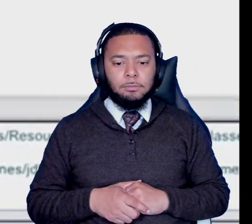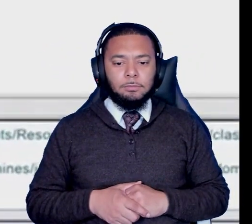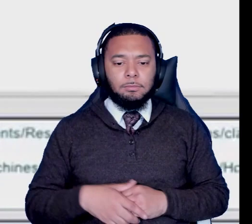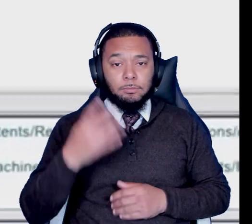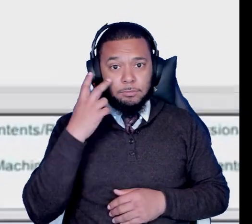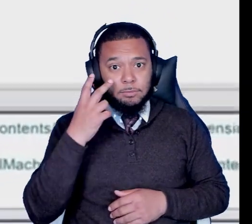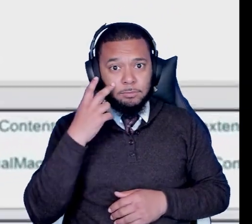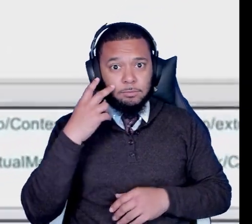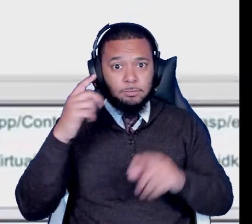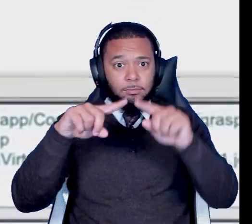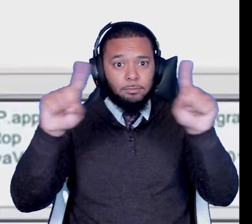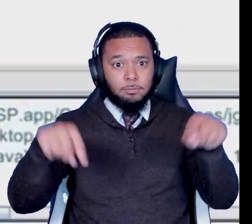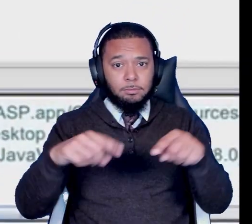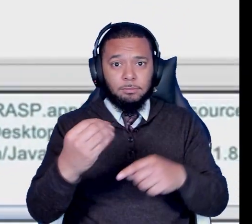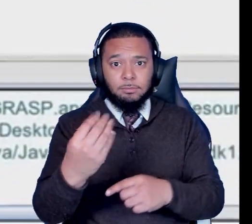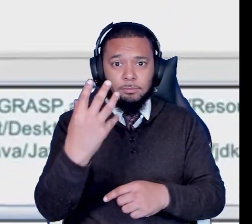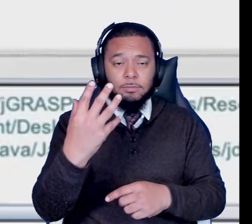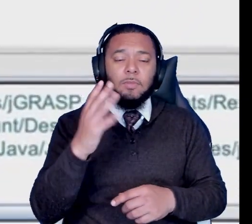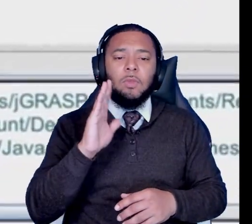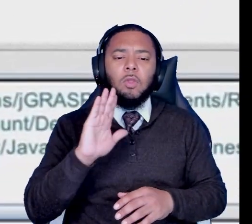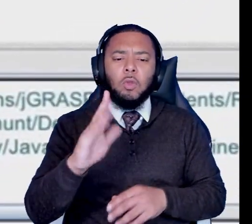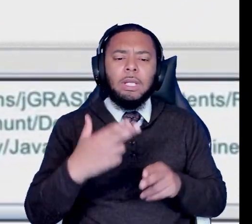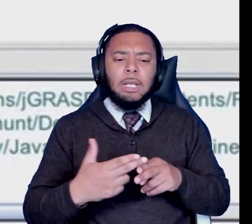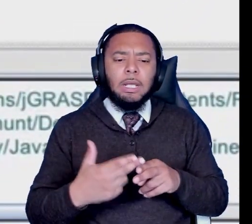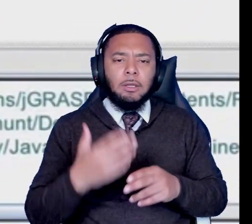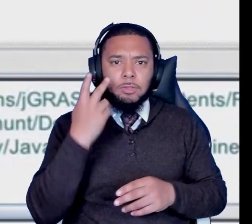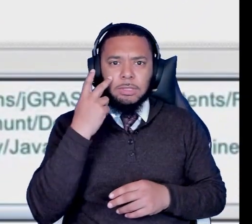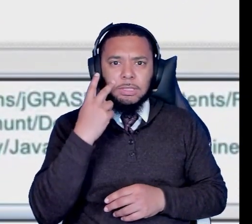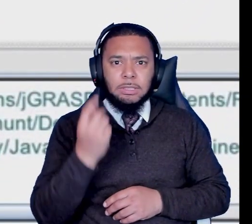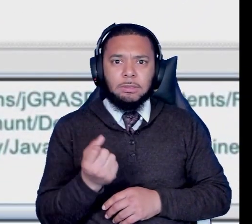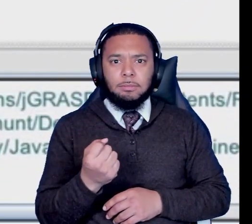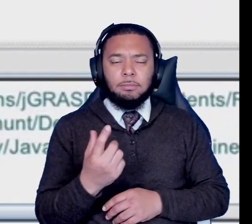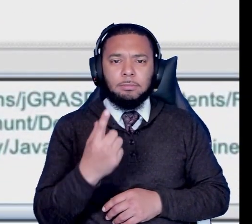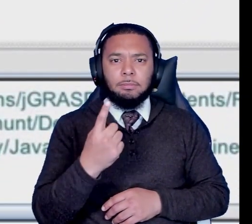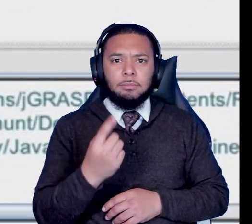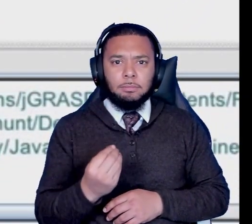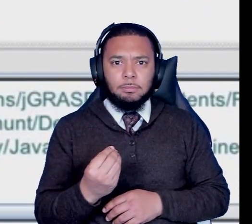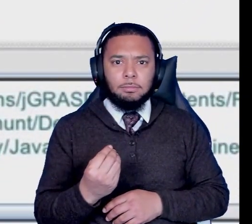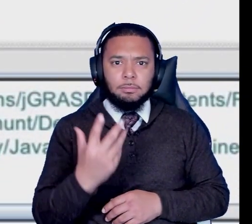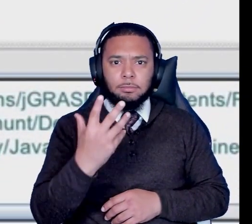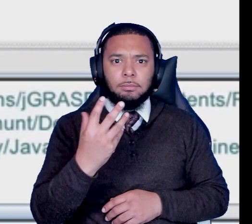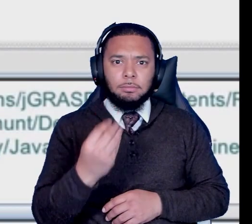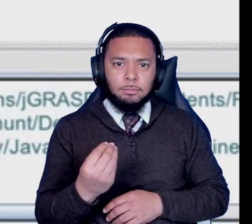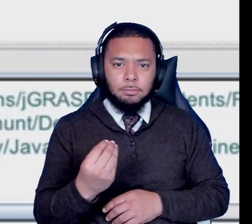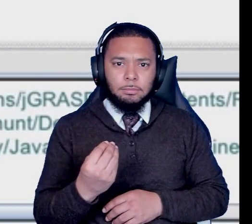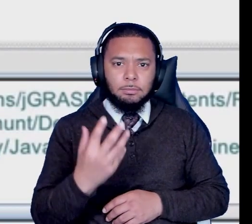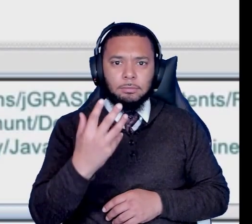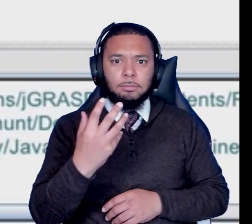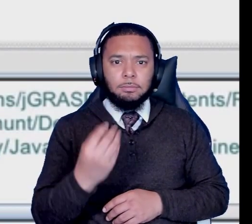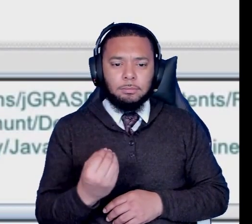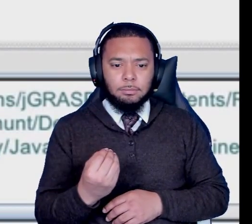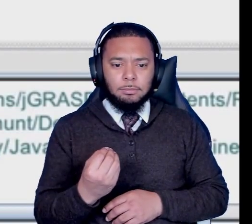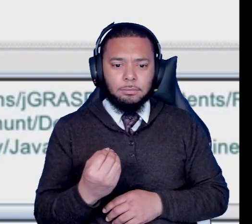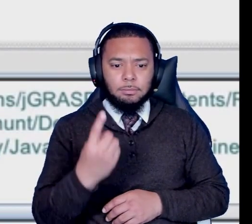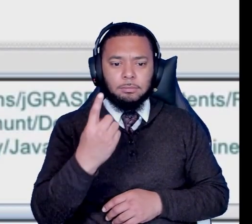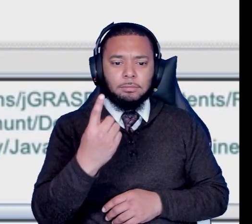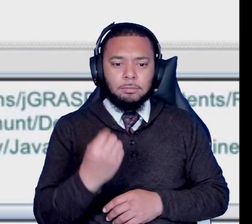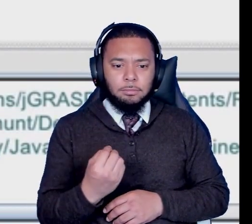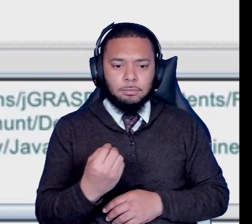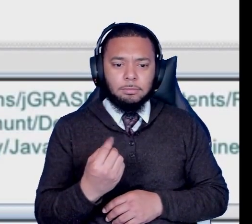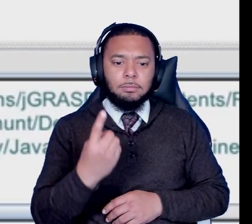It says, what is your name? And then I see I have a blinking cursor. So I'll type in my name,